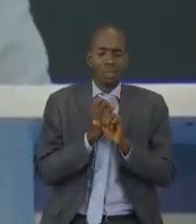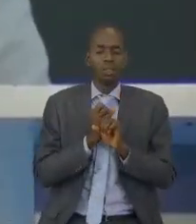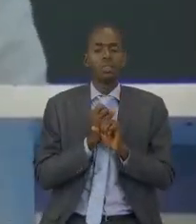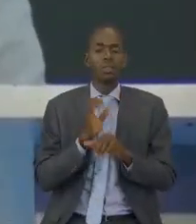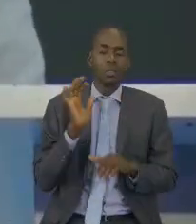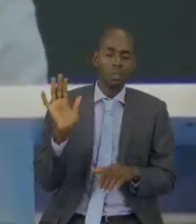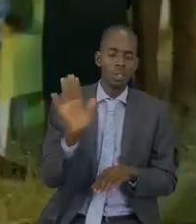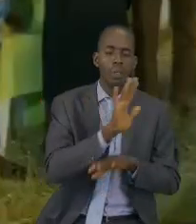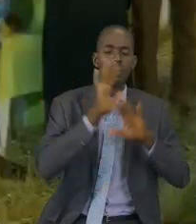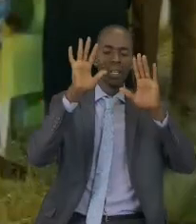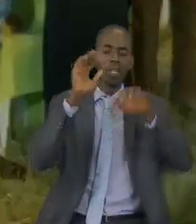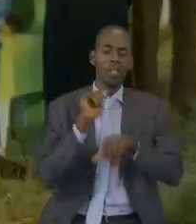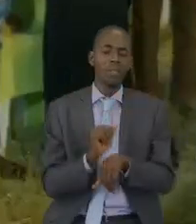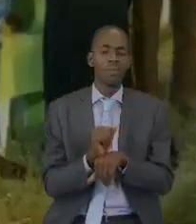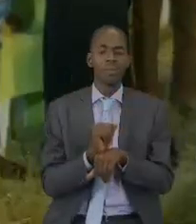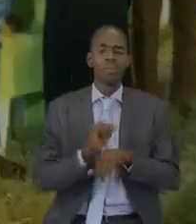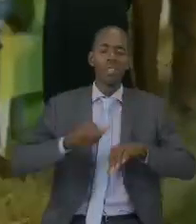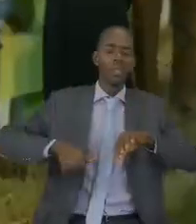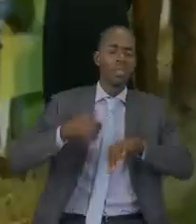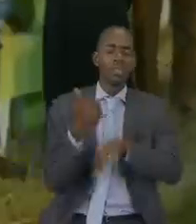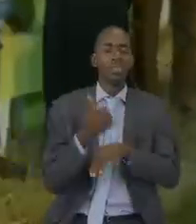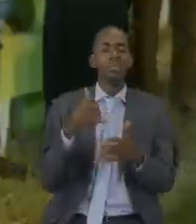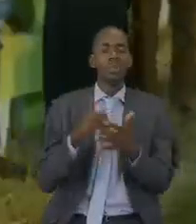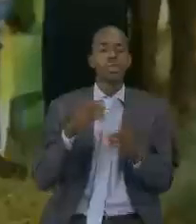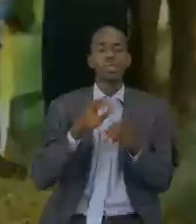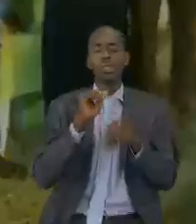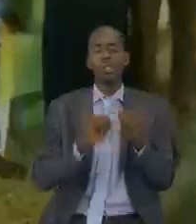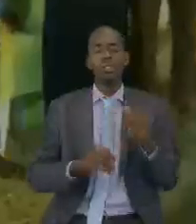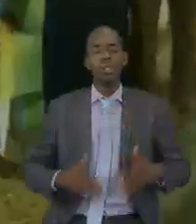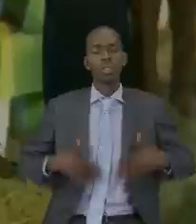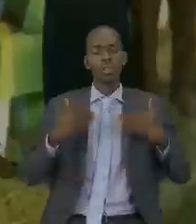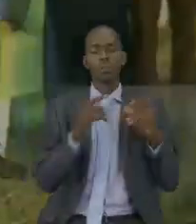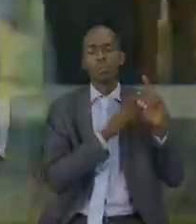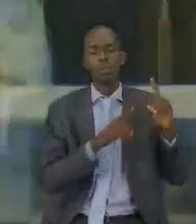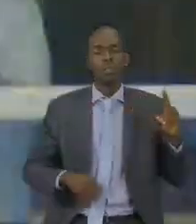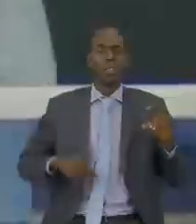your miracle. Confirm it in every life, Lord. In